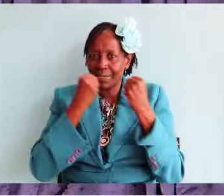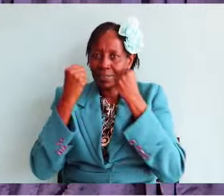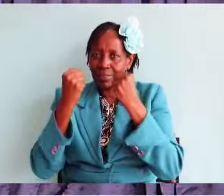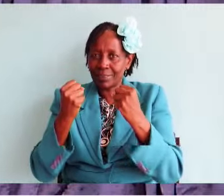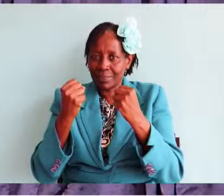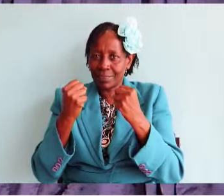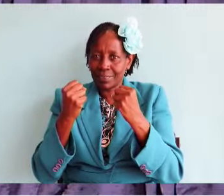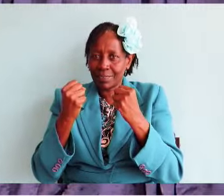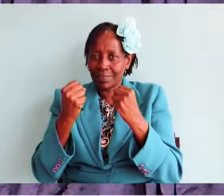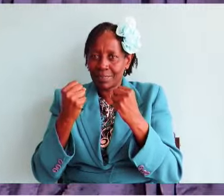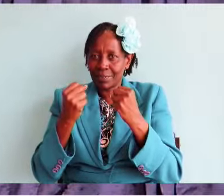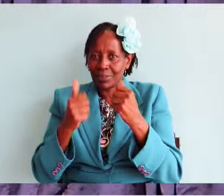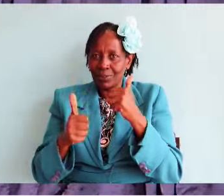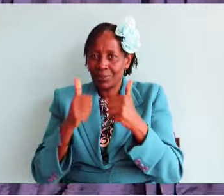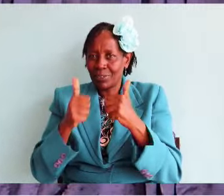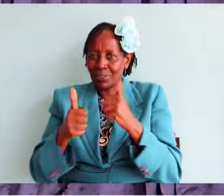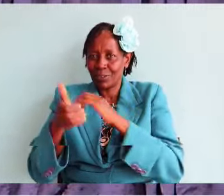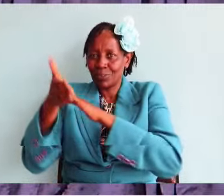going to supply.